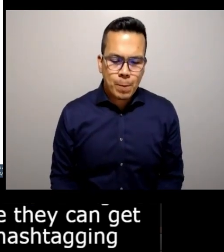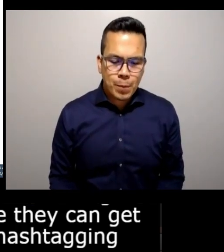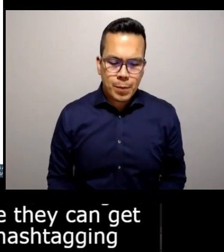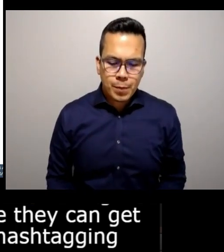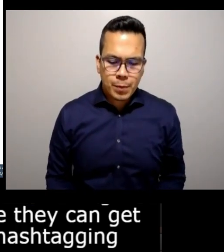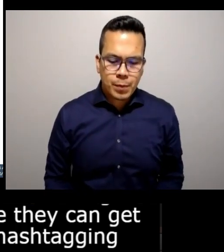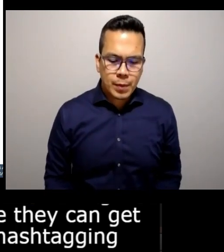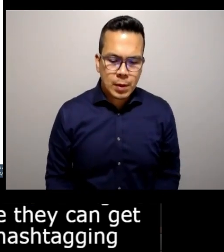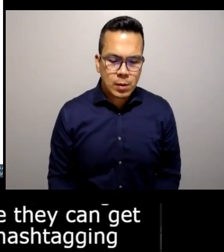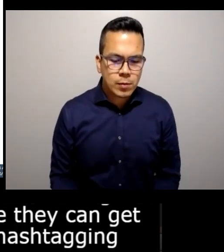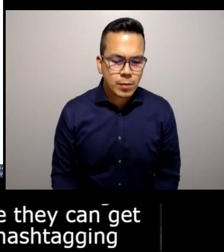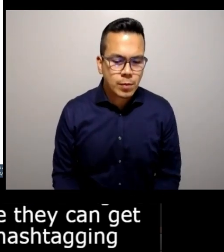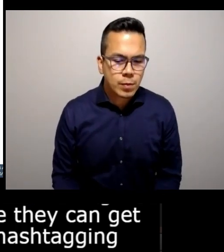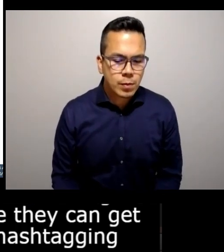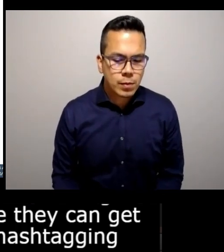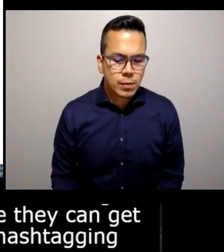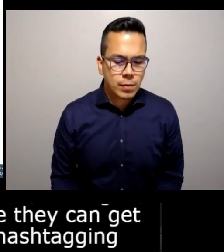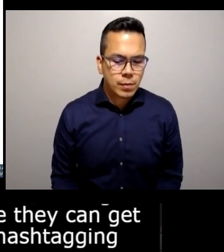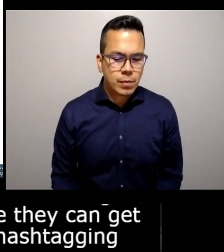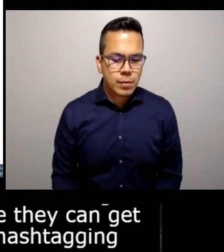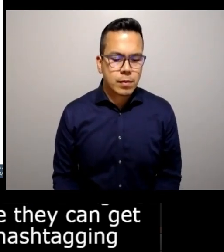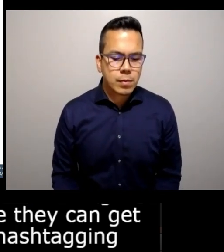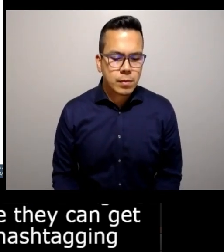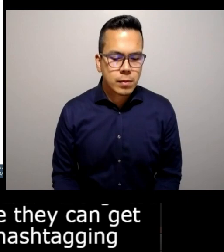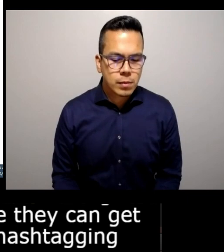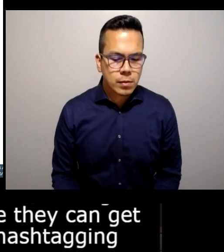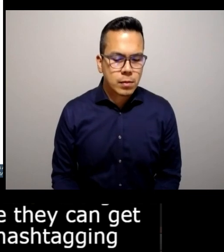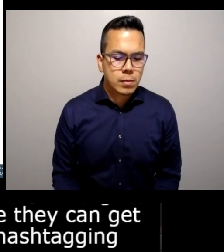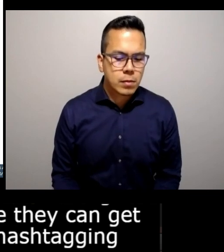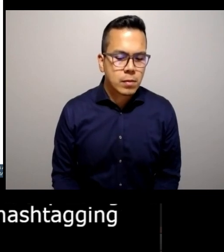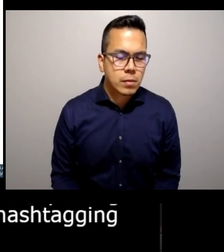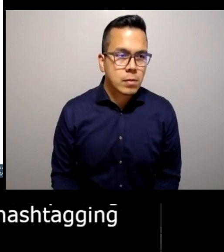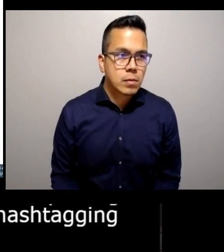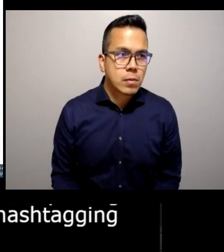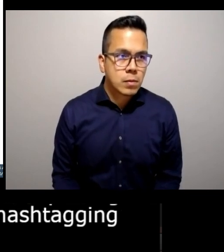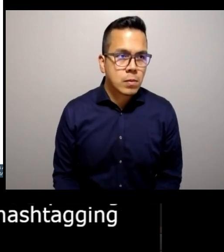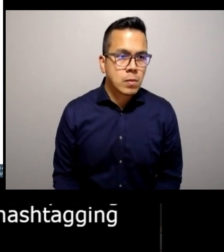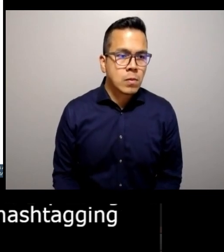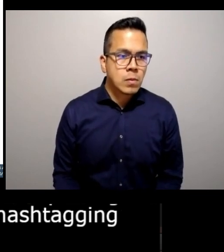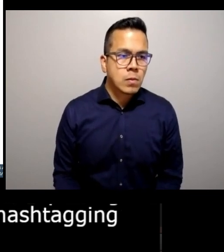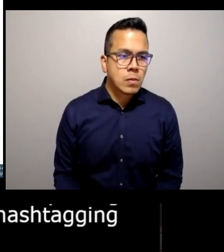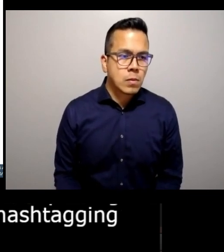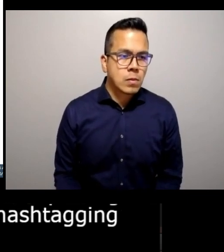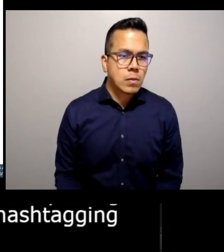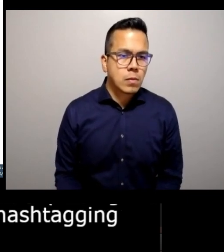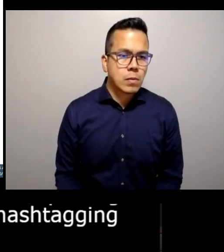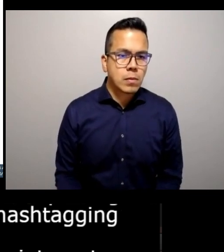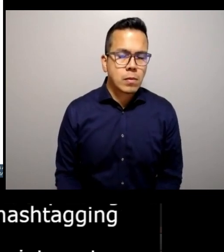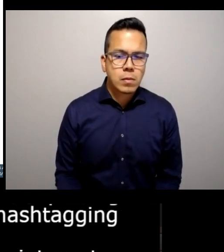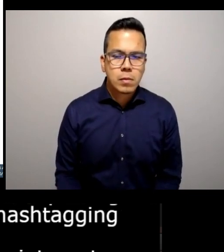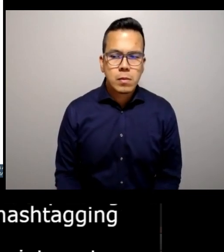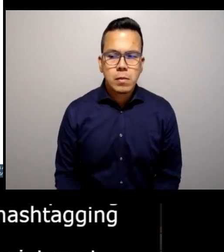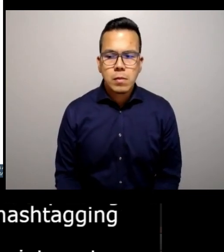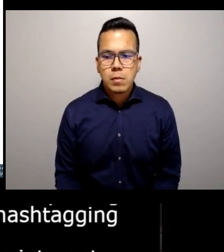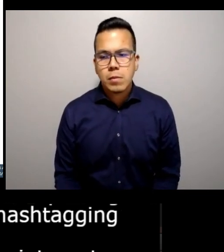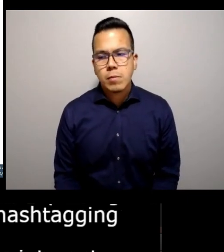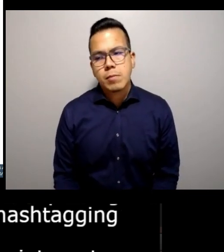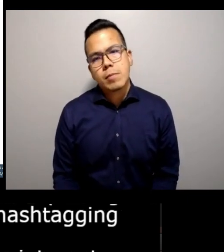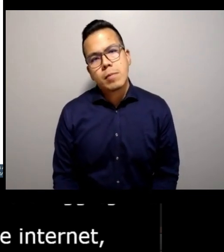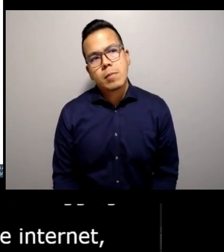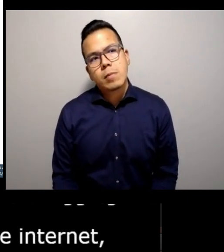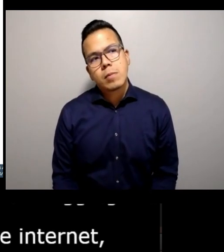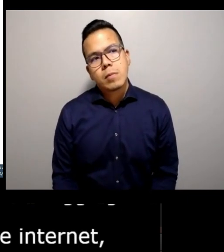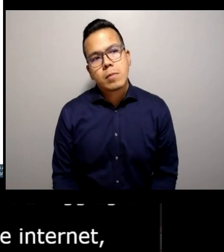Emojis are also a big part of communicating on the internet, but they leave something to be